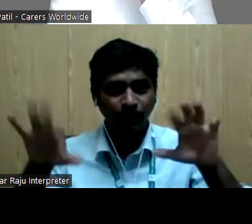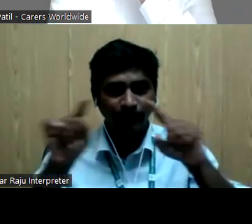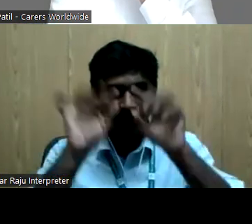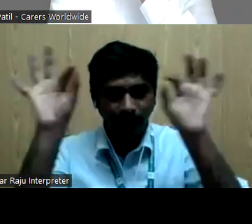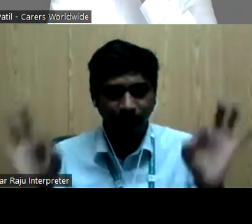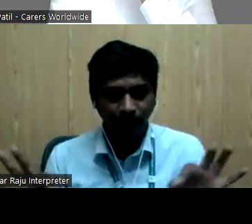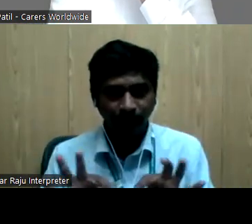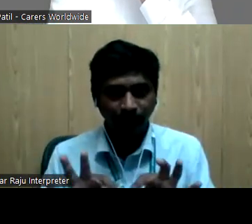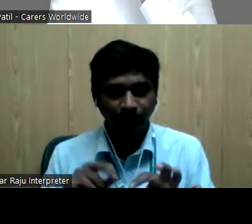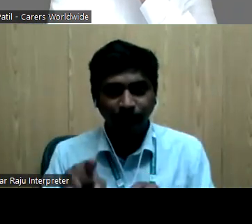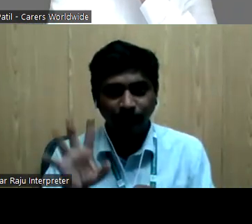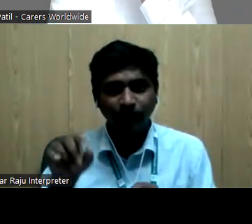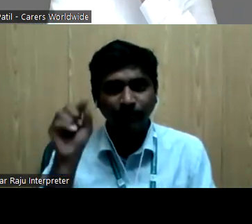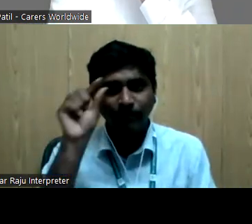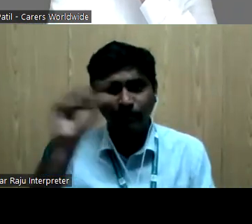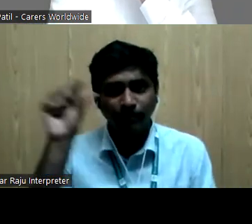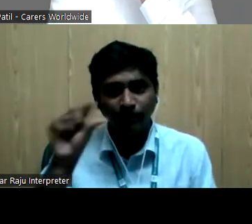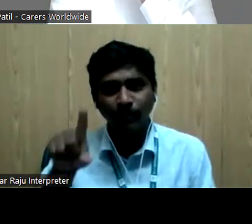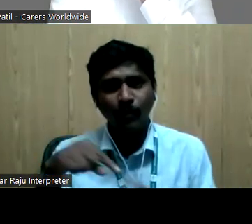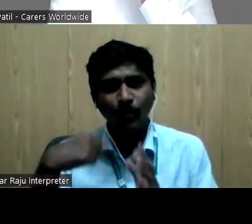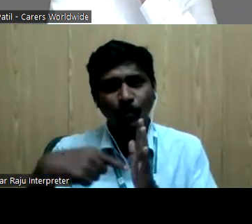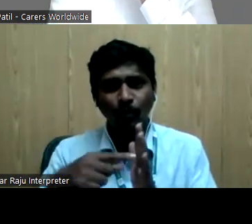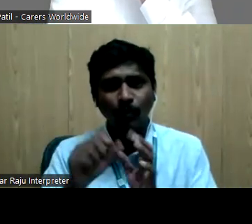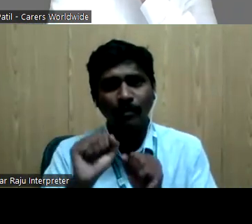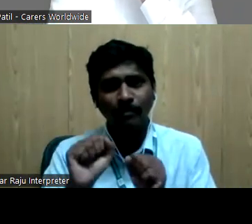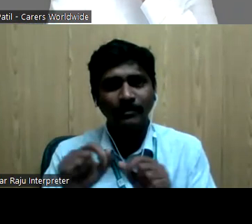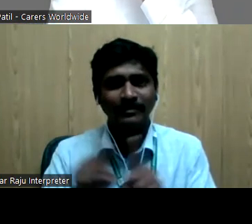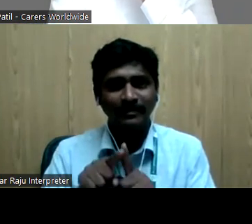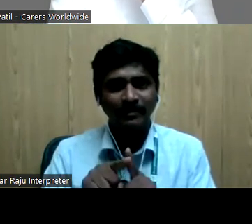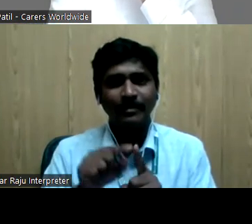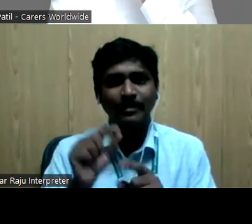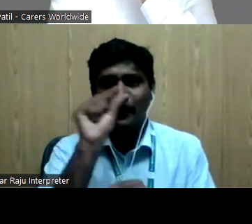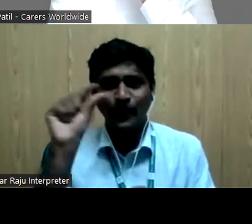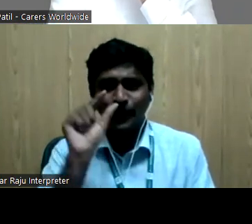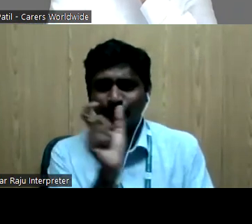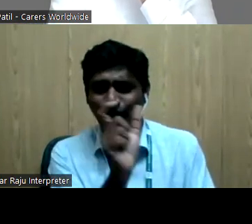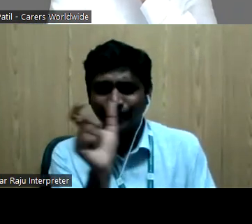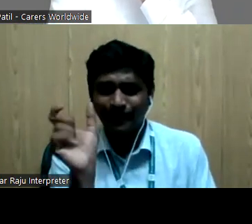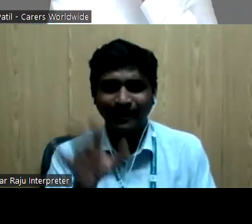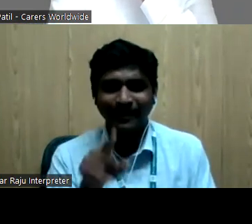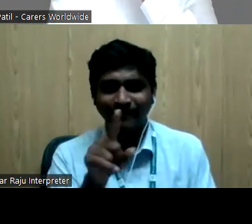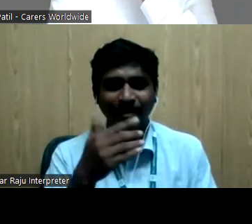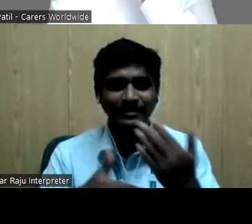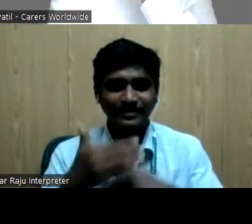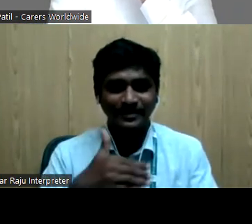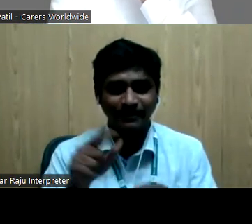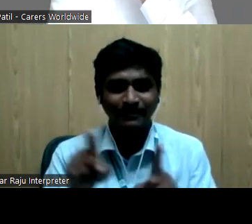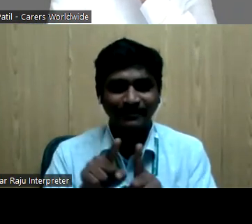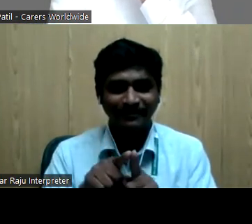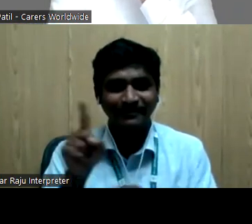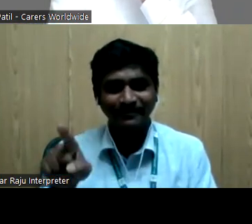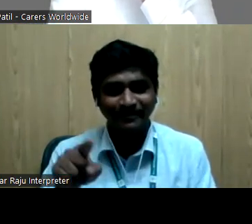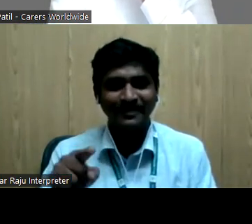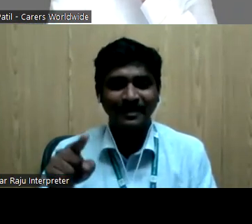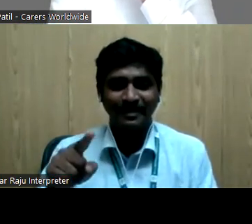rakha hai, jahan pe har koi role play kar sakta hai aur humne choti choti baatein likhi hai jo wo kar sake. Jaise ki sasur hai, sasur bol sakte hain